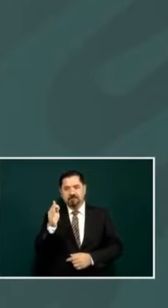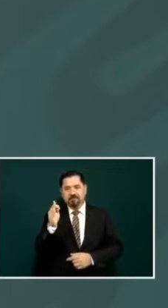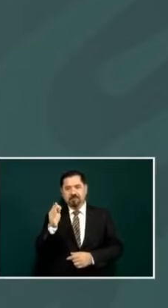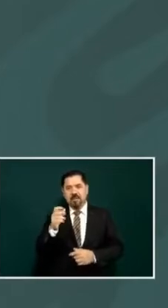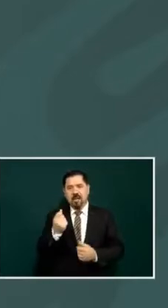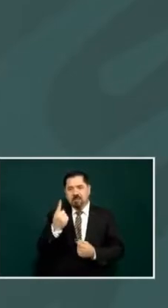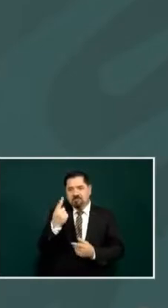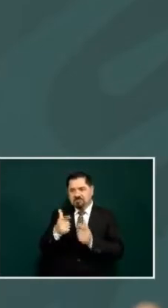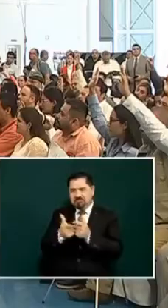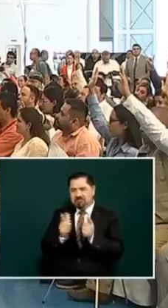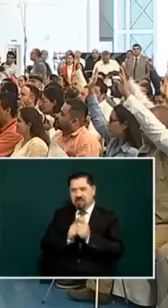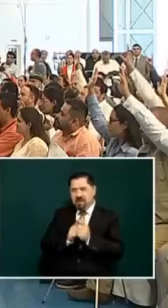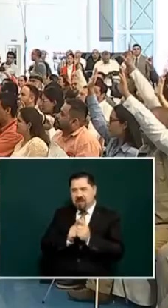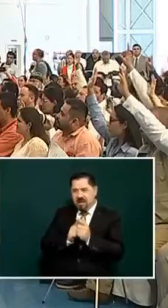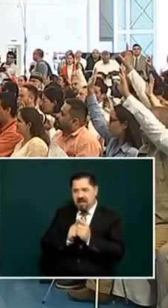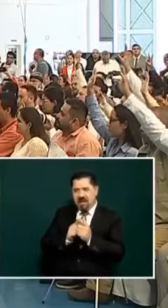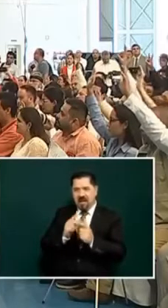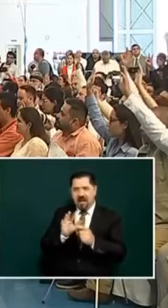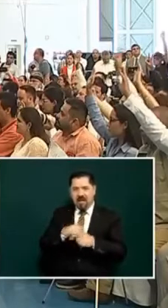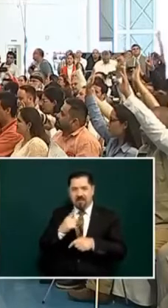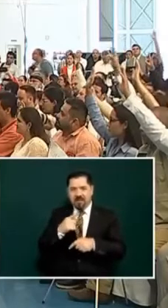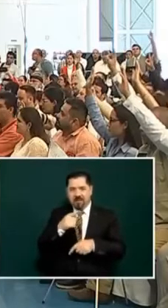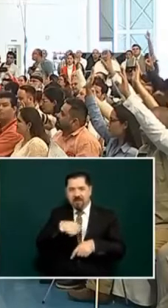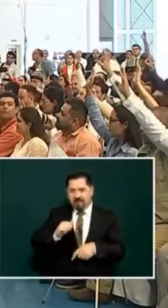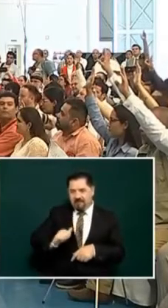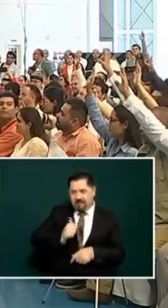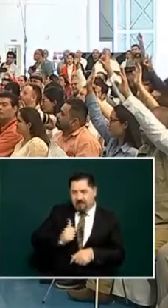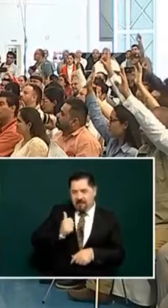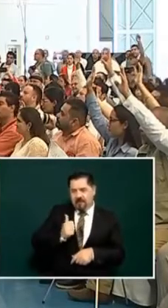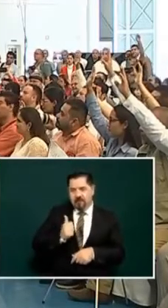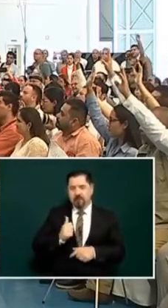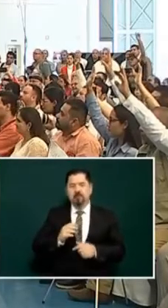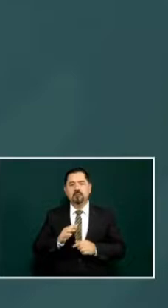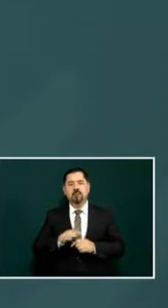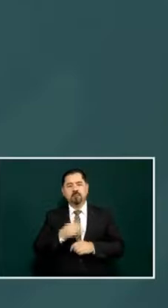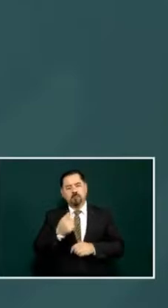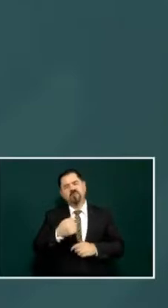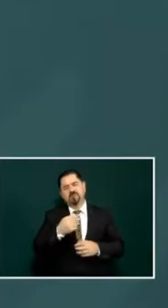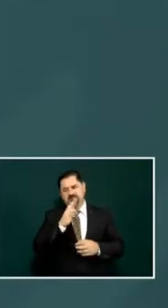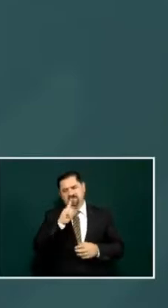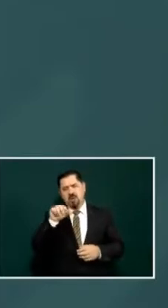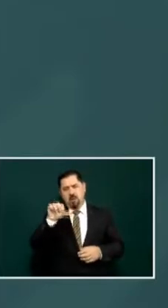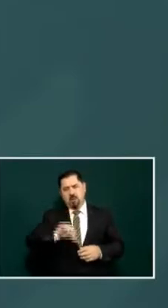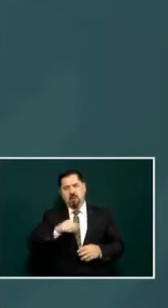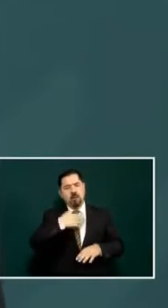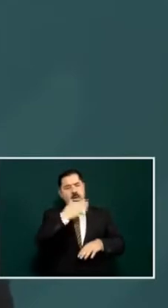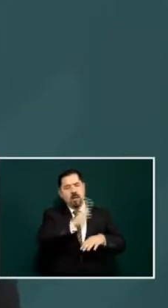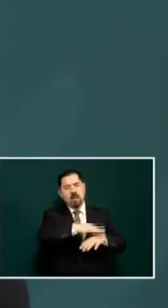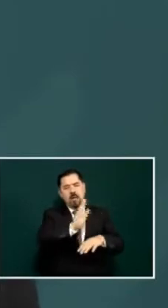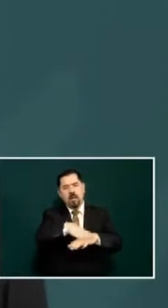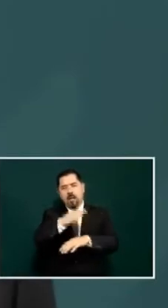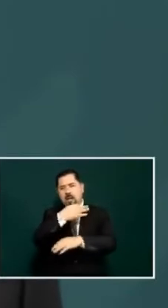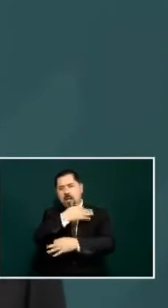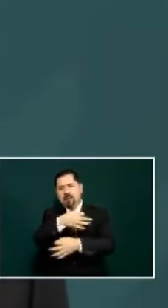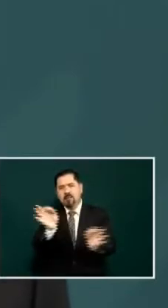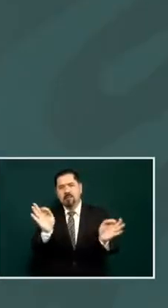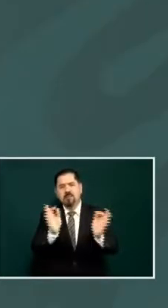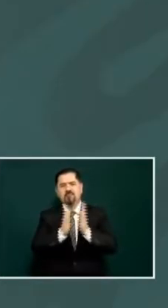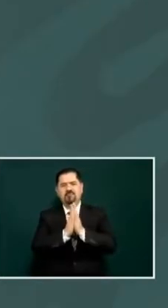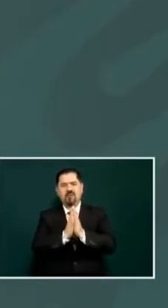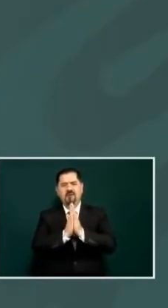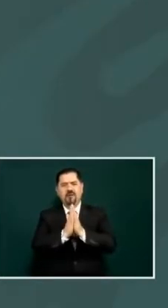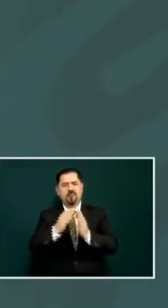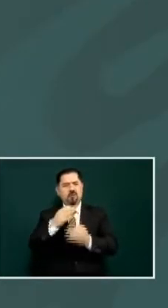they they had these actions to stop that for